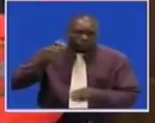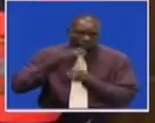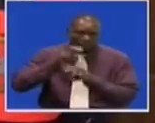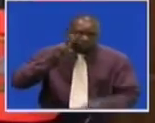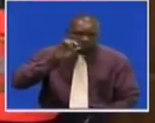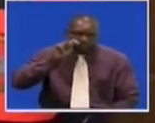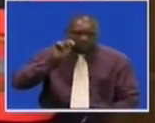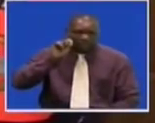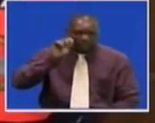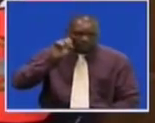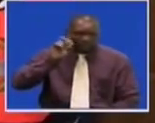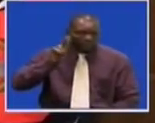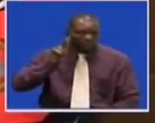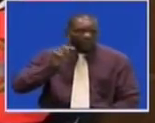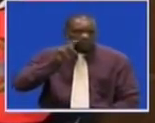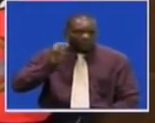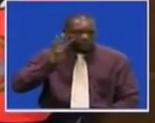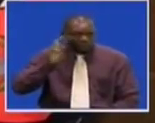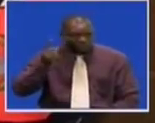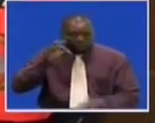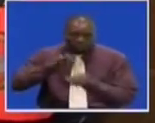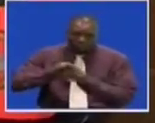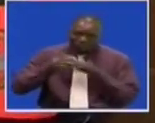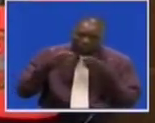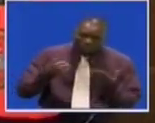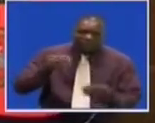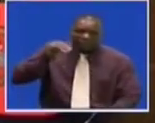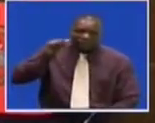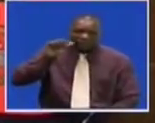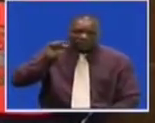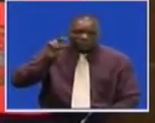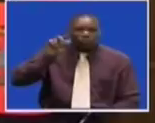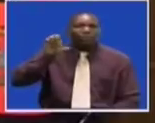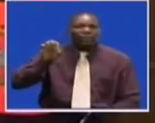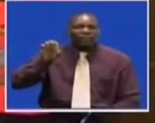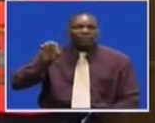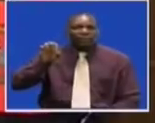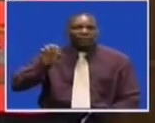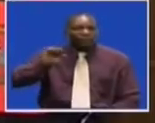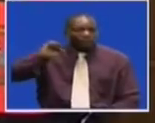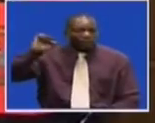141 votes. Masule Dean of PF had